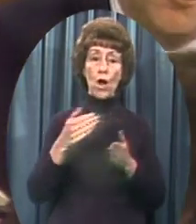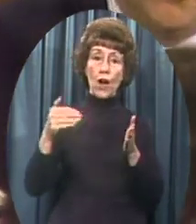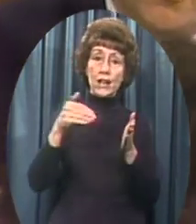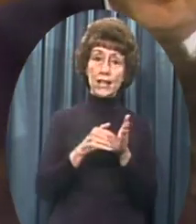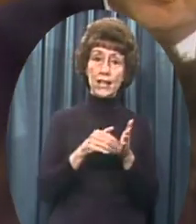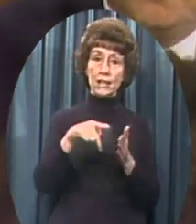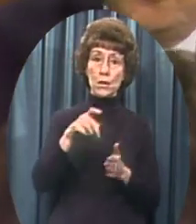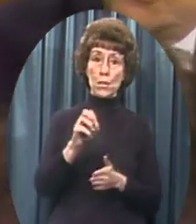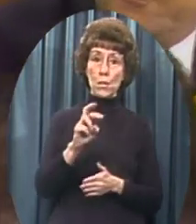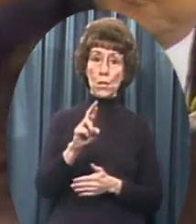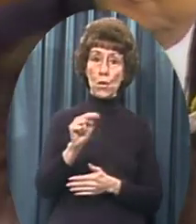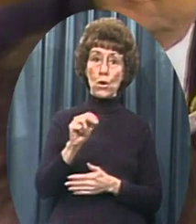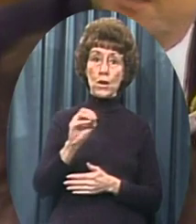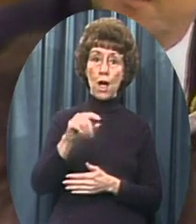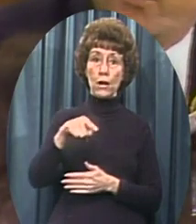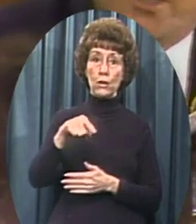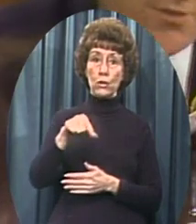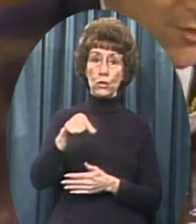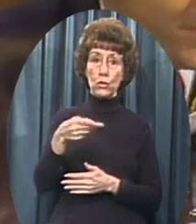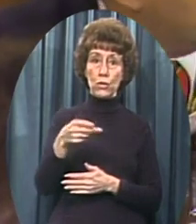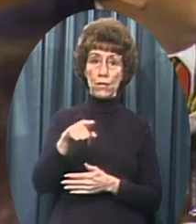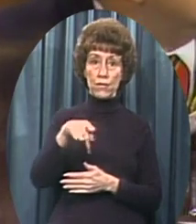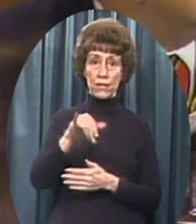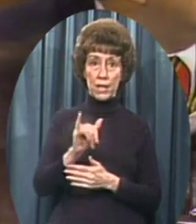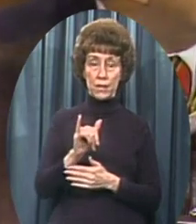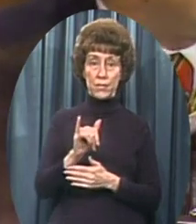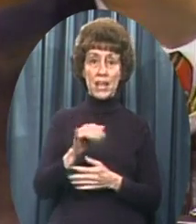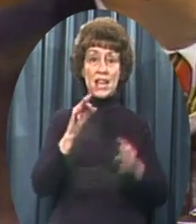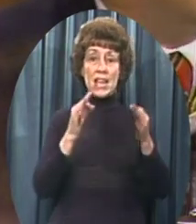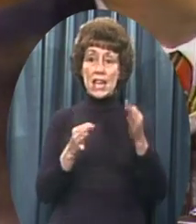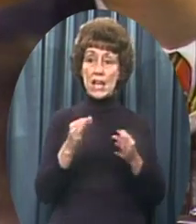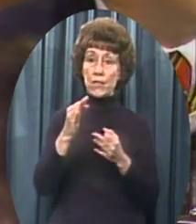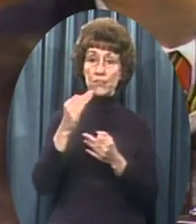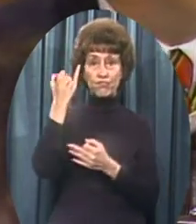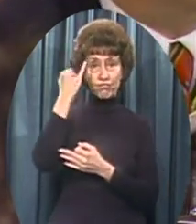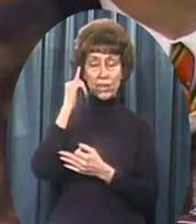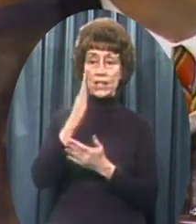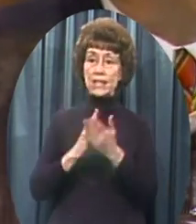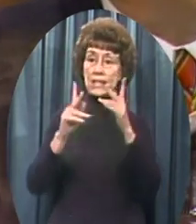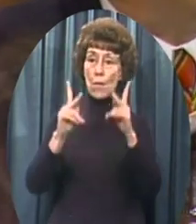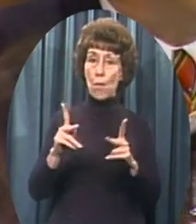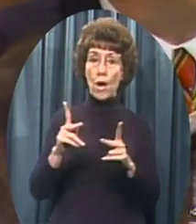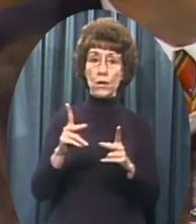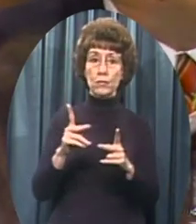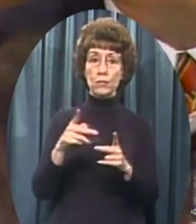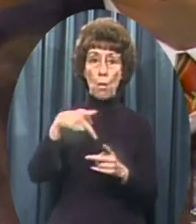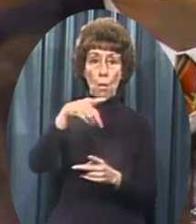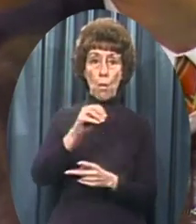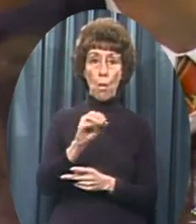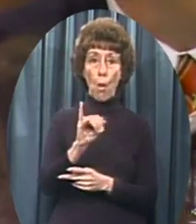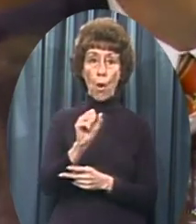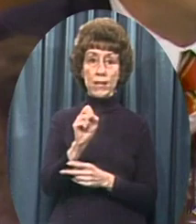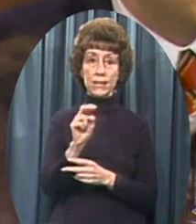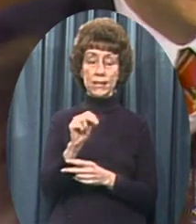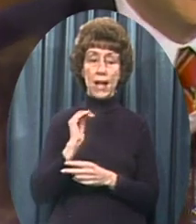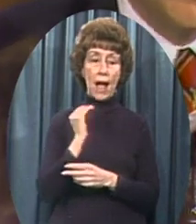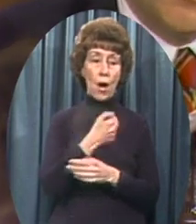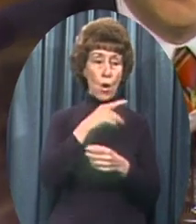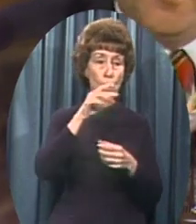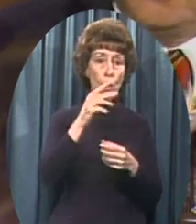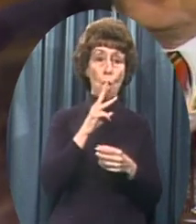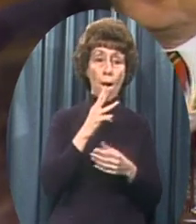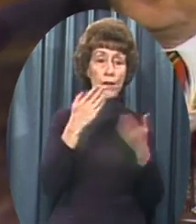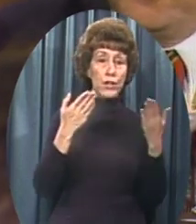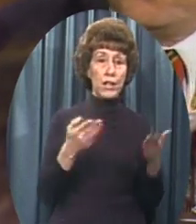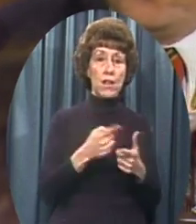reservoir here in Lynchburg, we'd send the militia after them. We let the Hugh Hefners and the Larry Flints pour the poison into the minds and hearts of our young people. And when somebody speaks